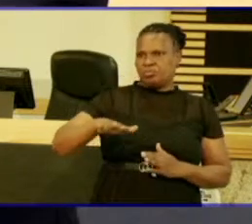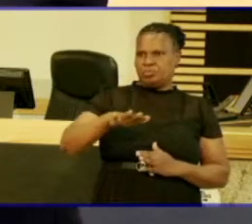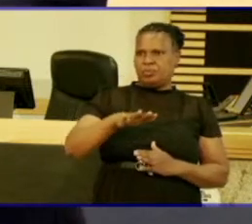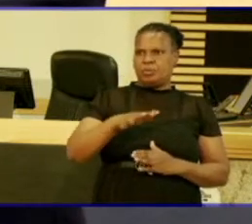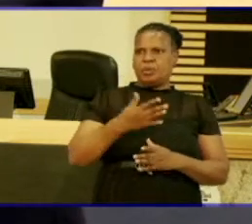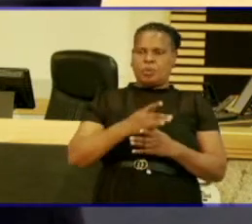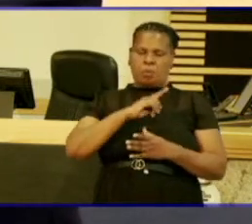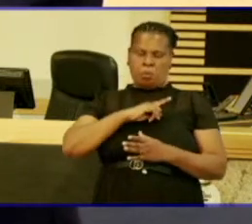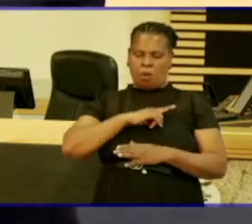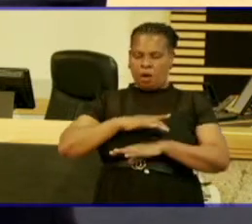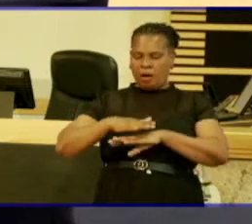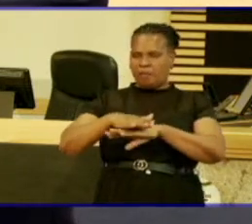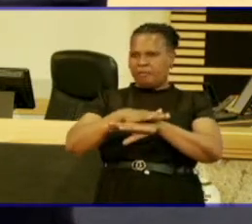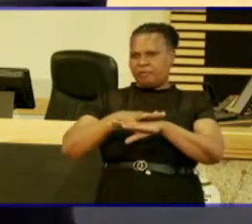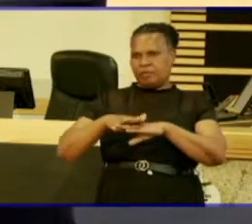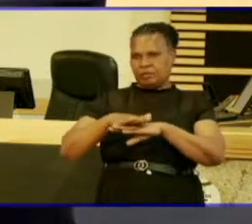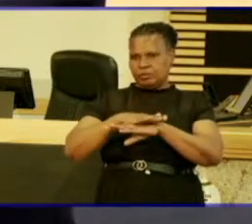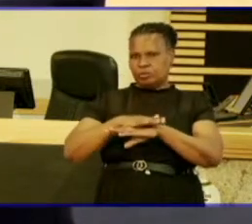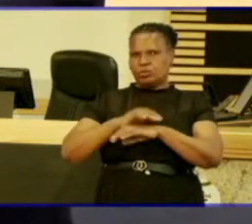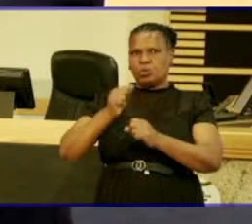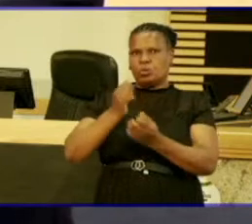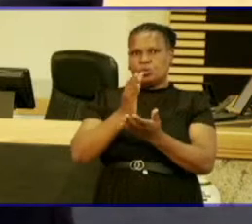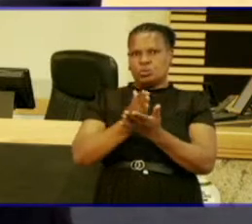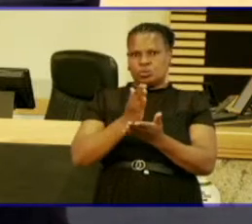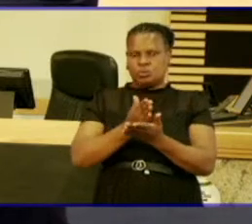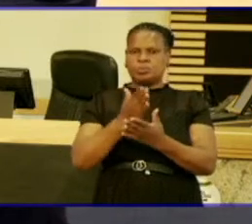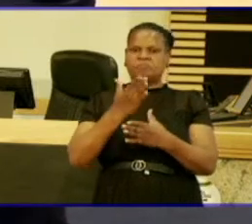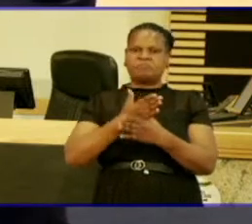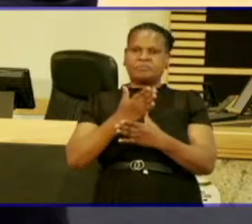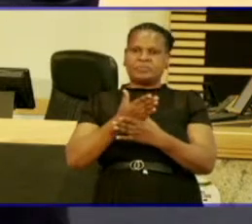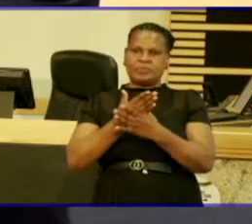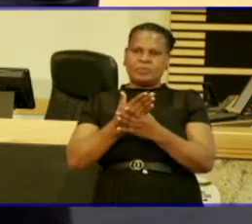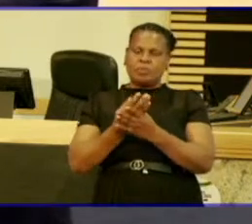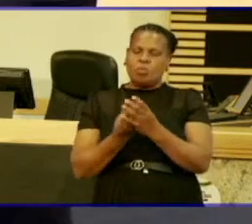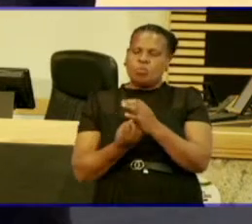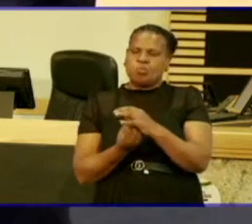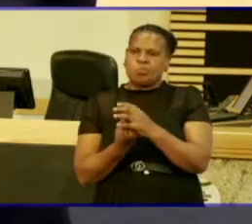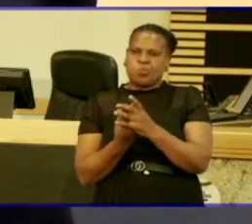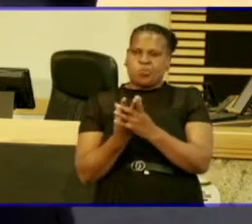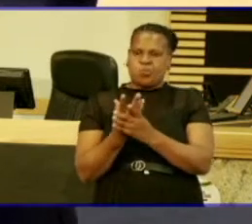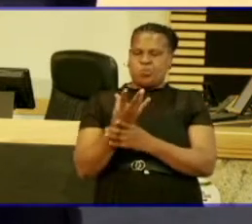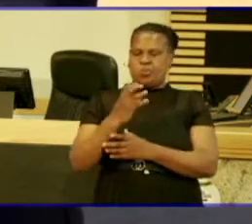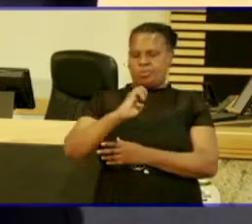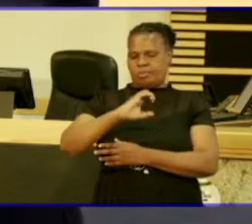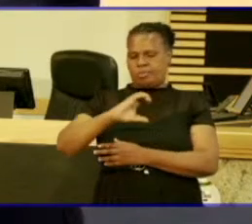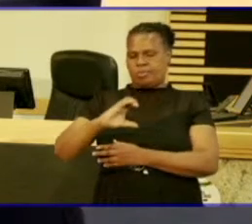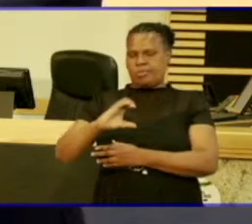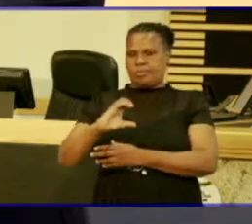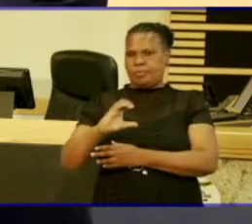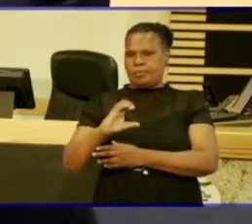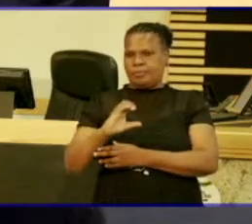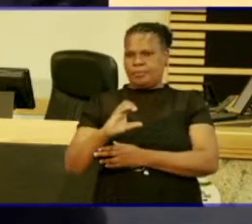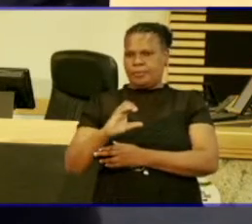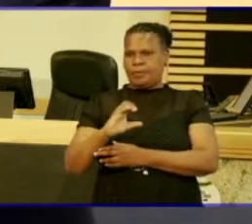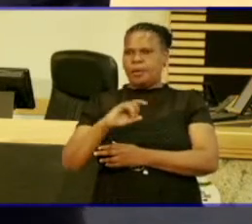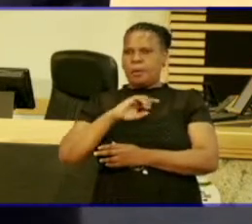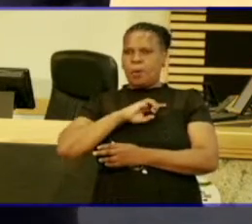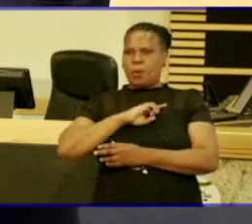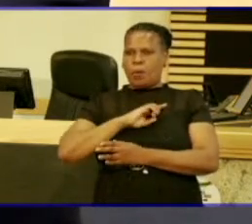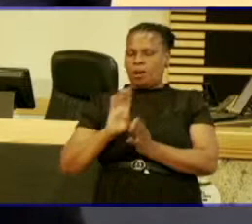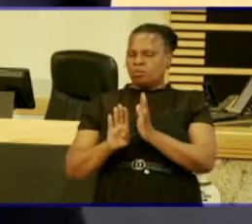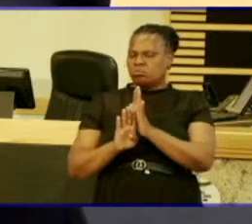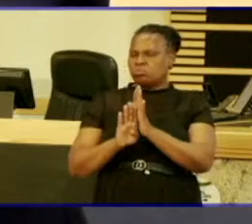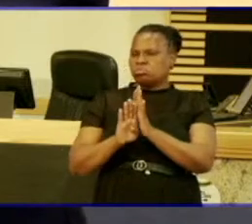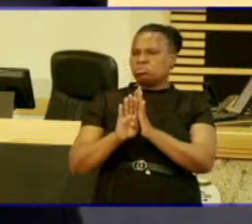As an institutional foundation, which is critical to the task of growing the Eastern Cape we want. We assist with the task of improving the